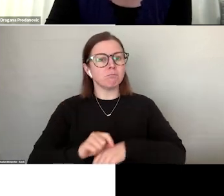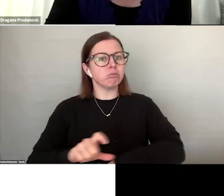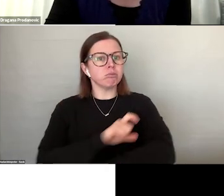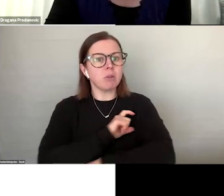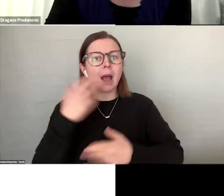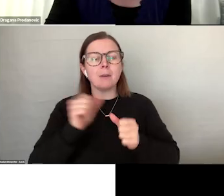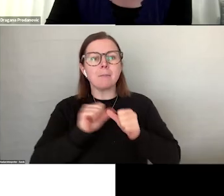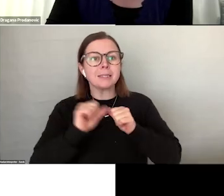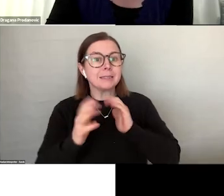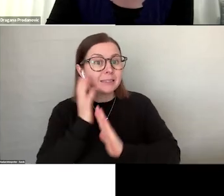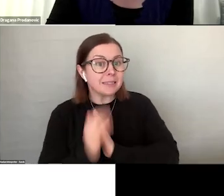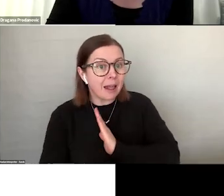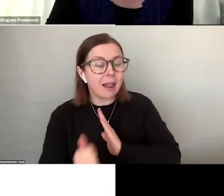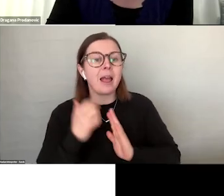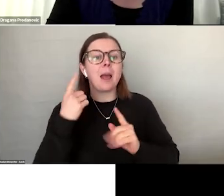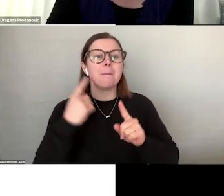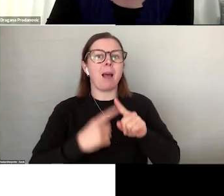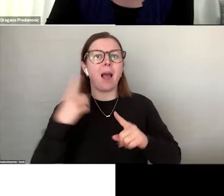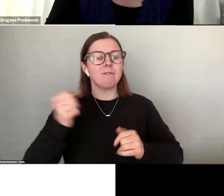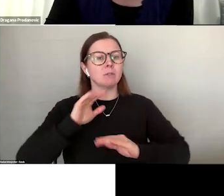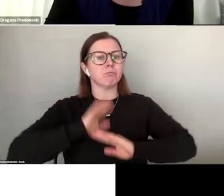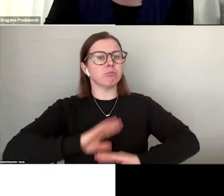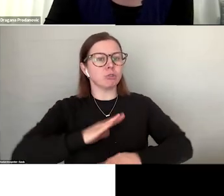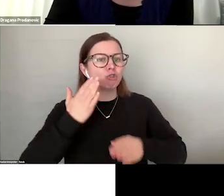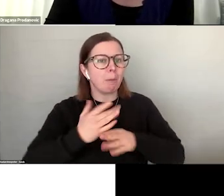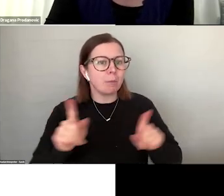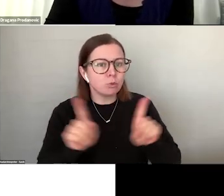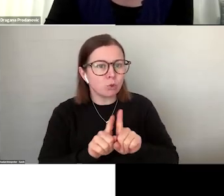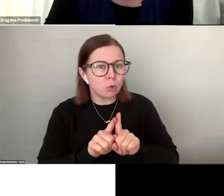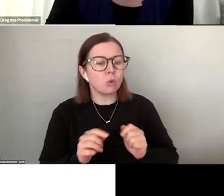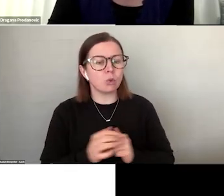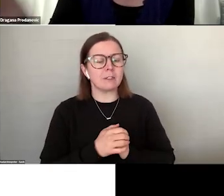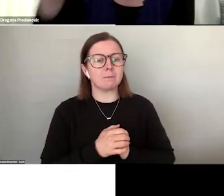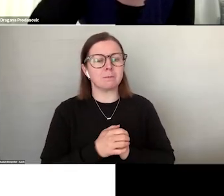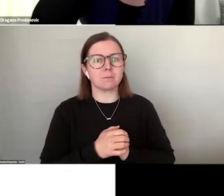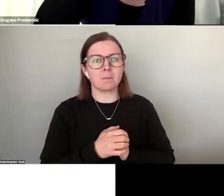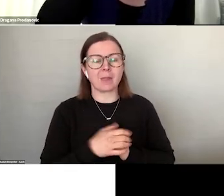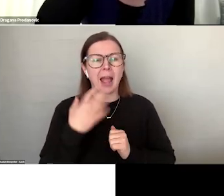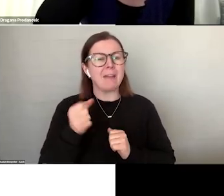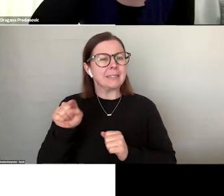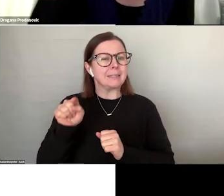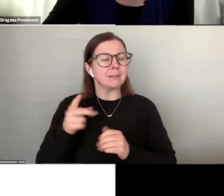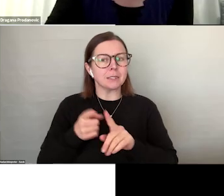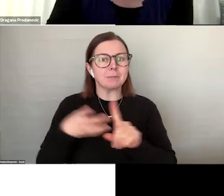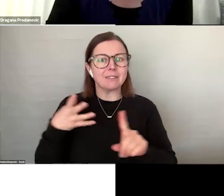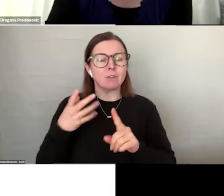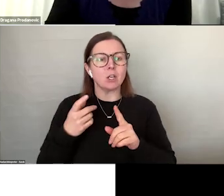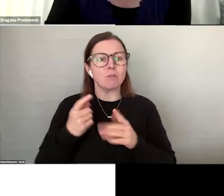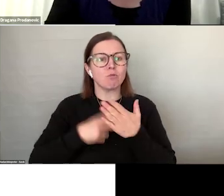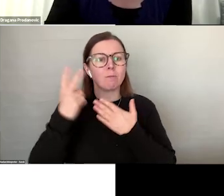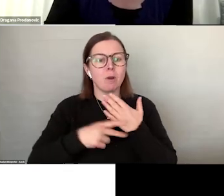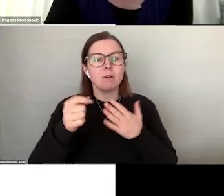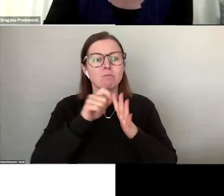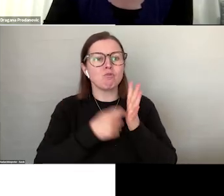and they also reported improved job satisfaction. There was a particular program, the Primary Care